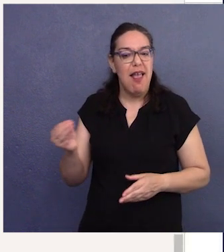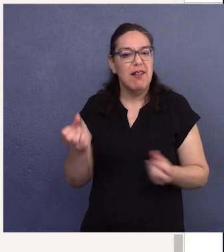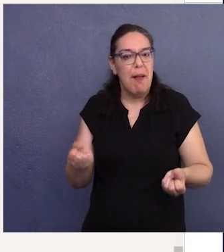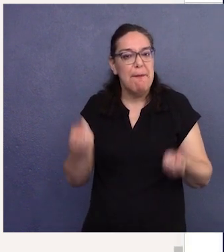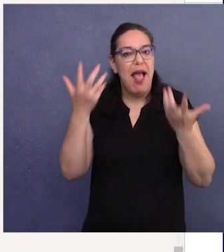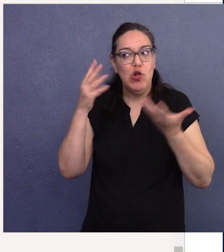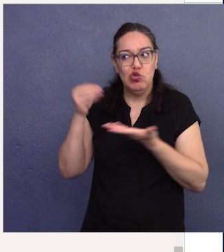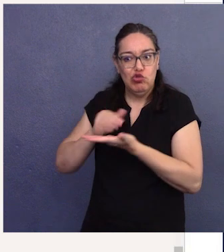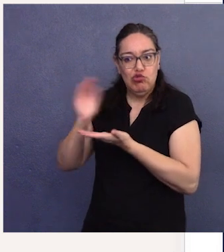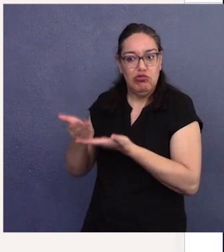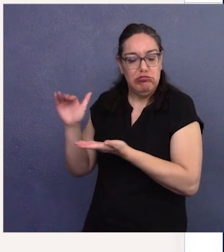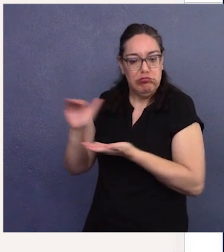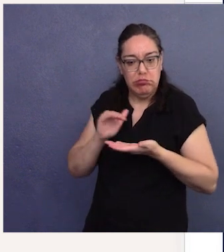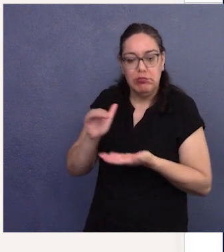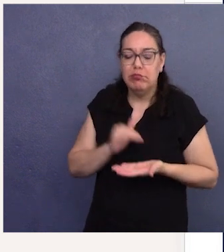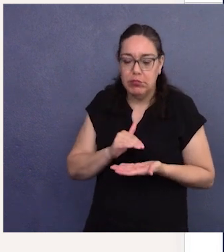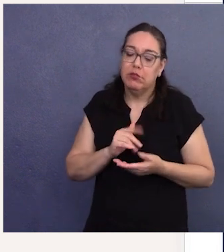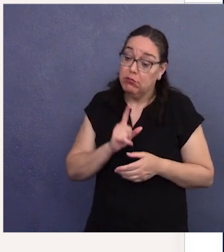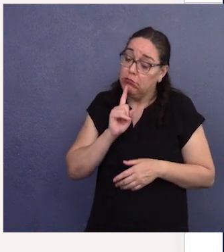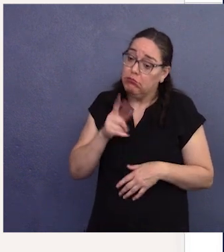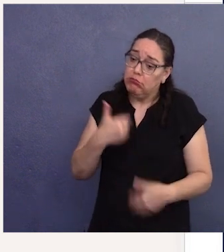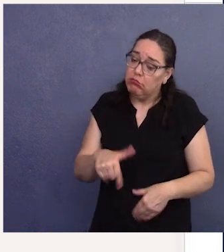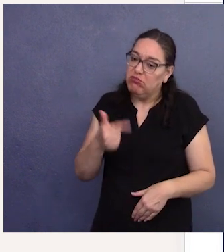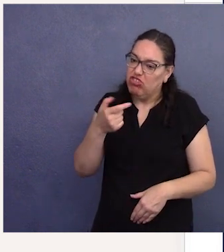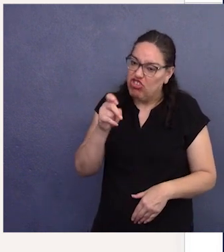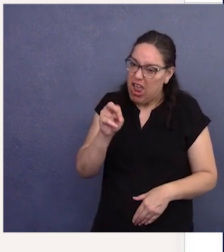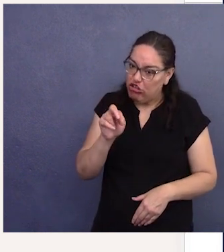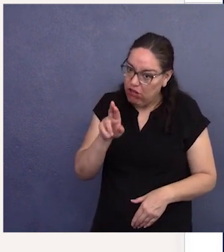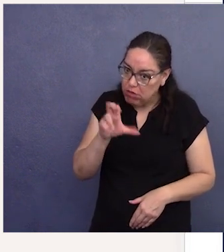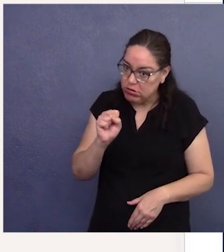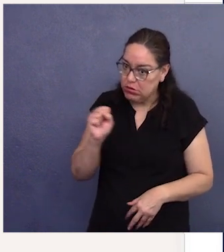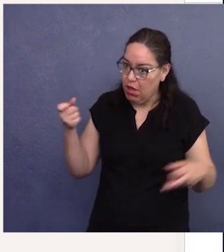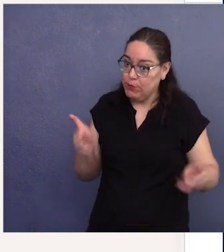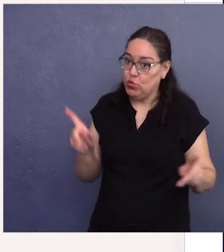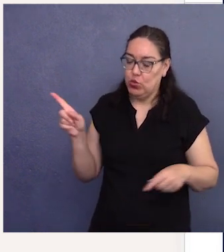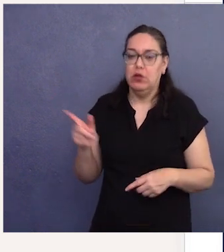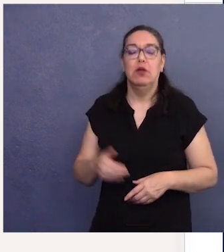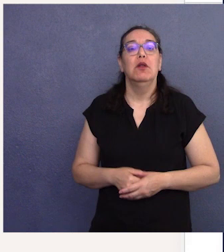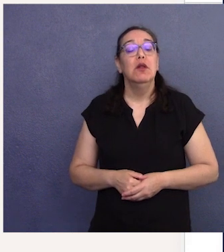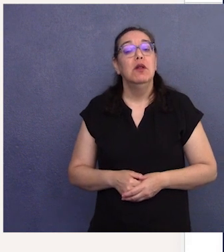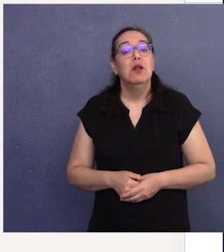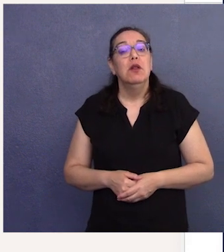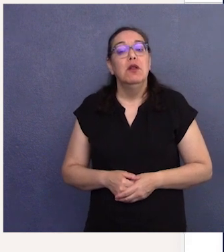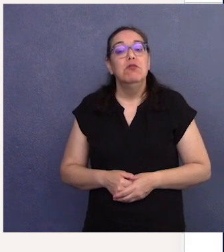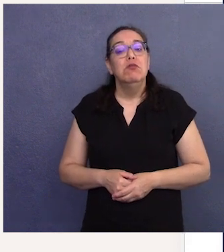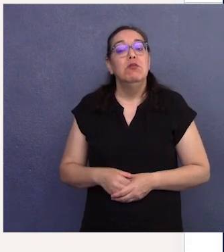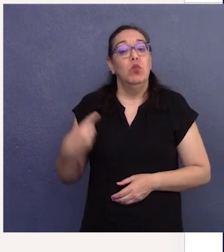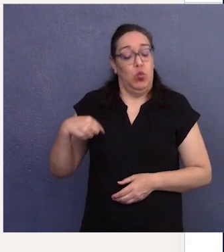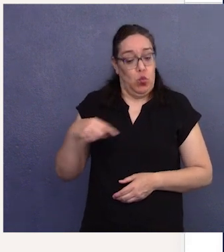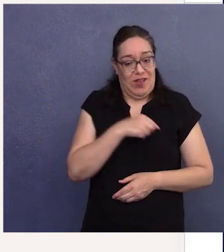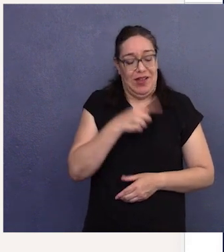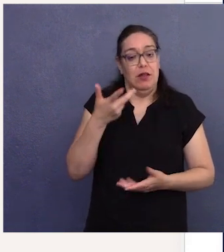had mentioned earlier, it's a very generous grant opportunity that we have. We